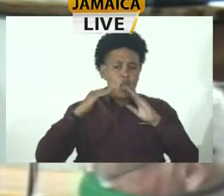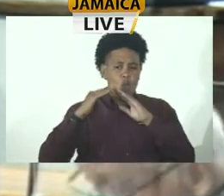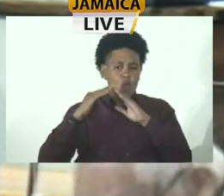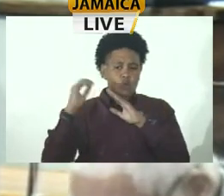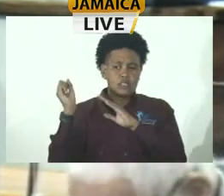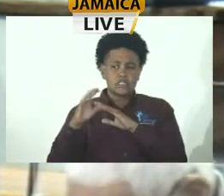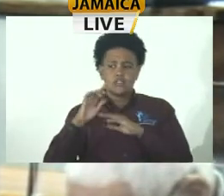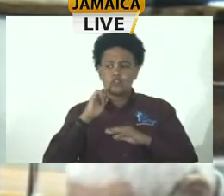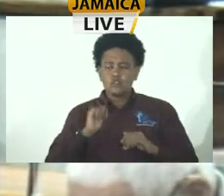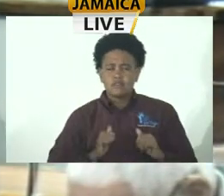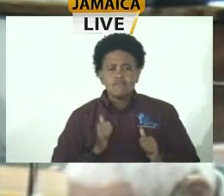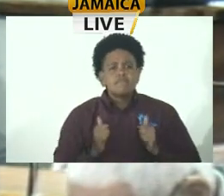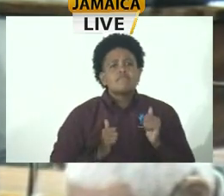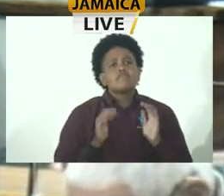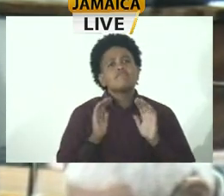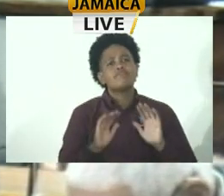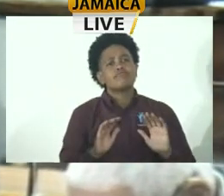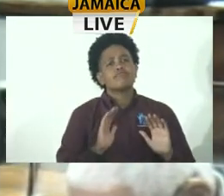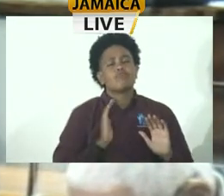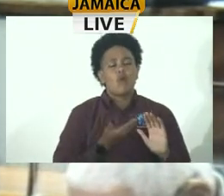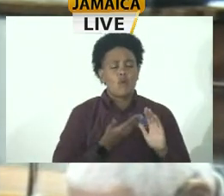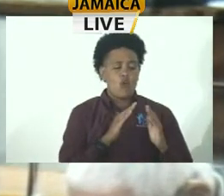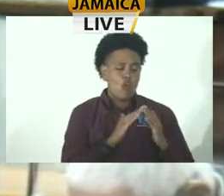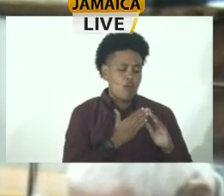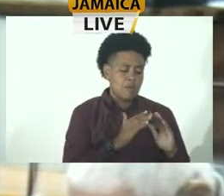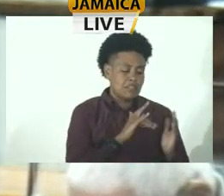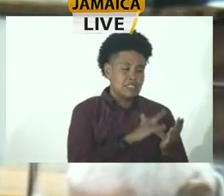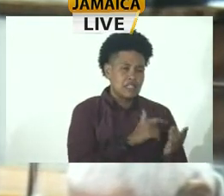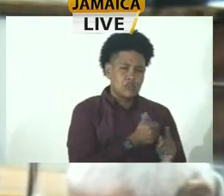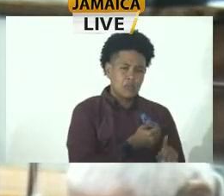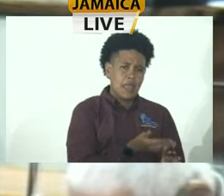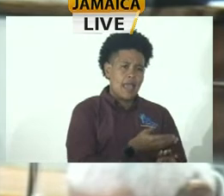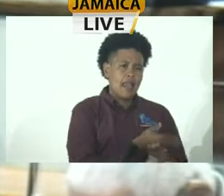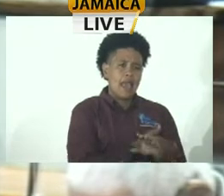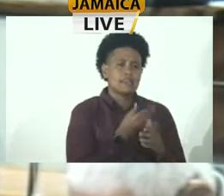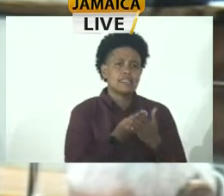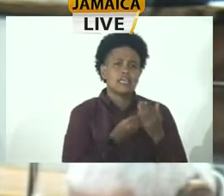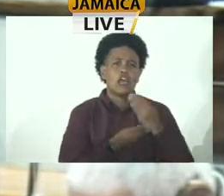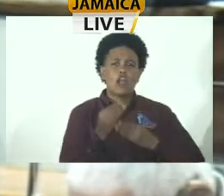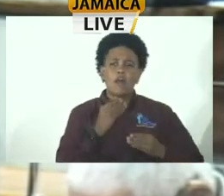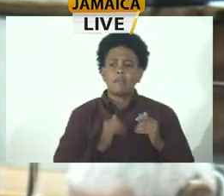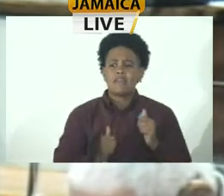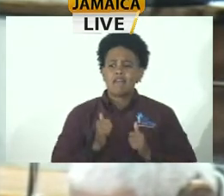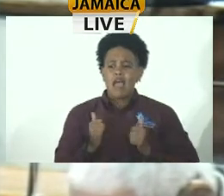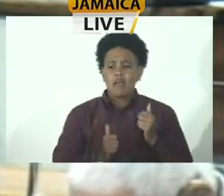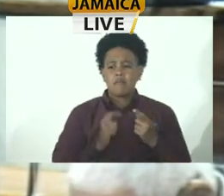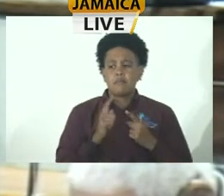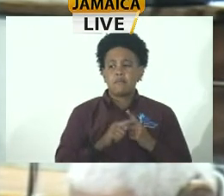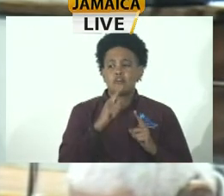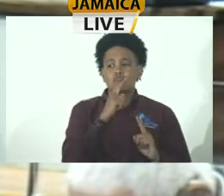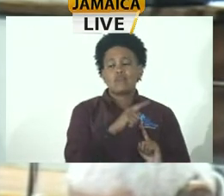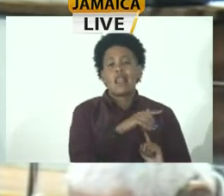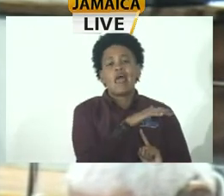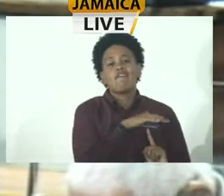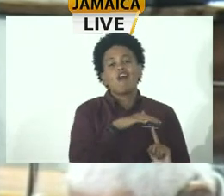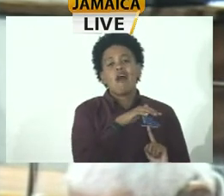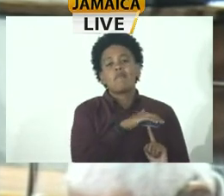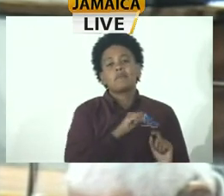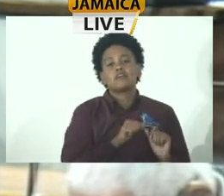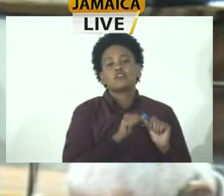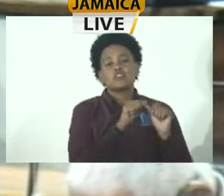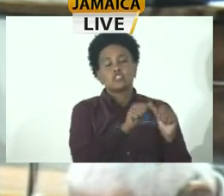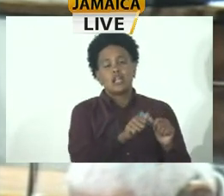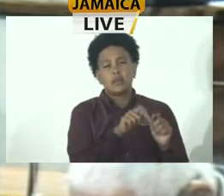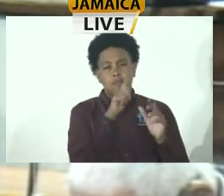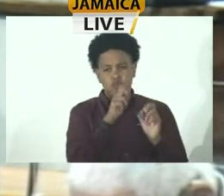reinvigorate our urban centers in order to enhance economic viability and environmental sustainability to